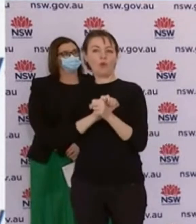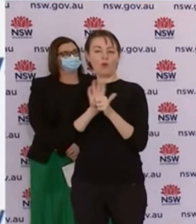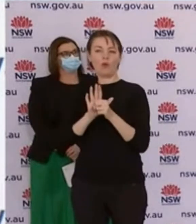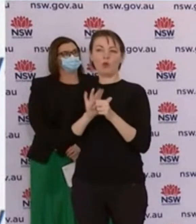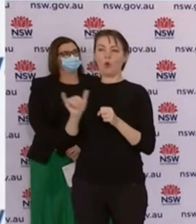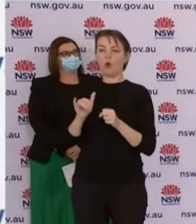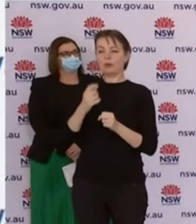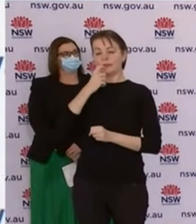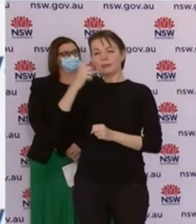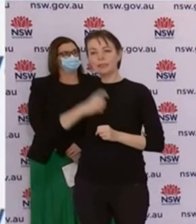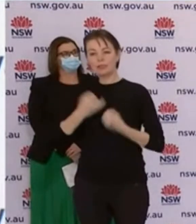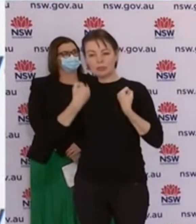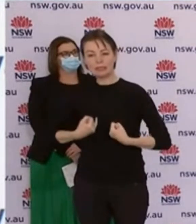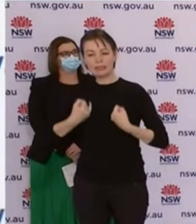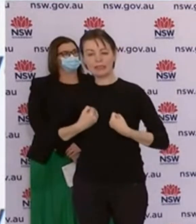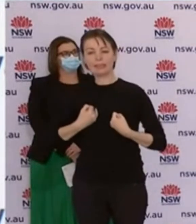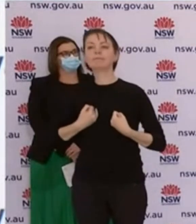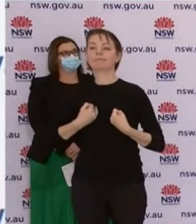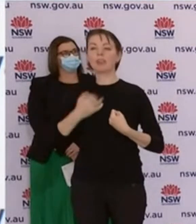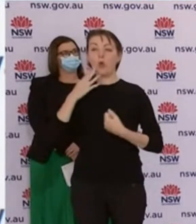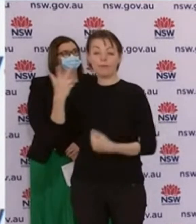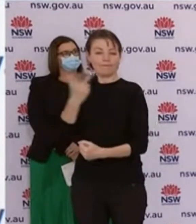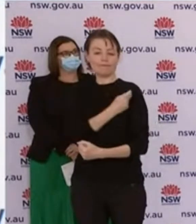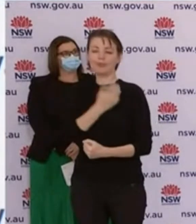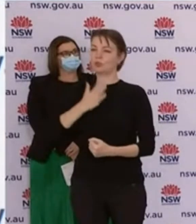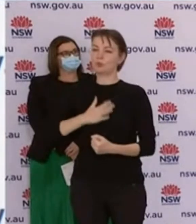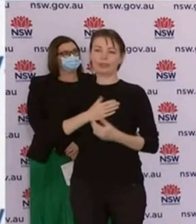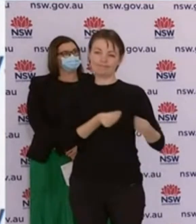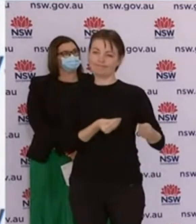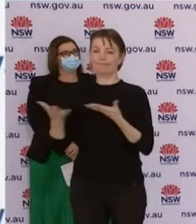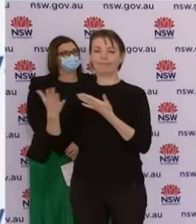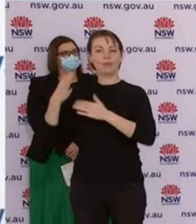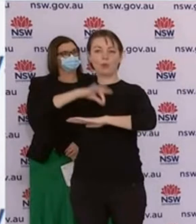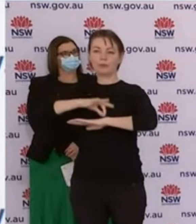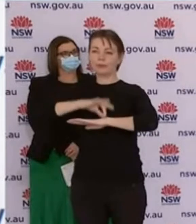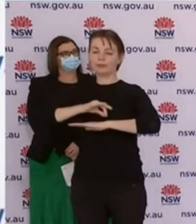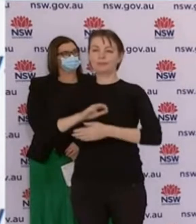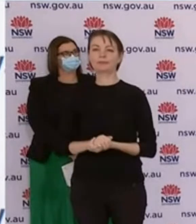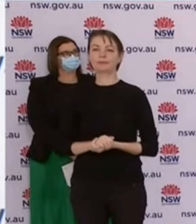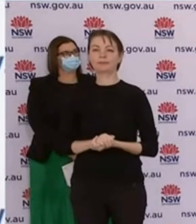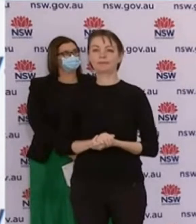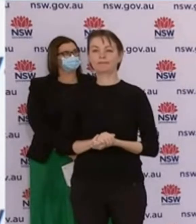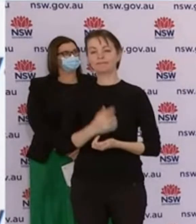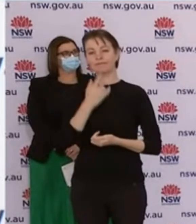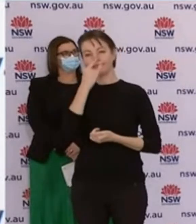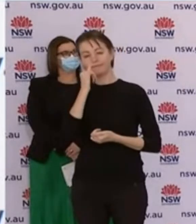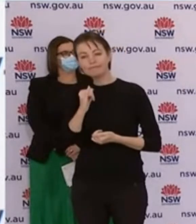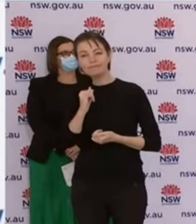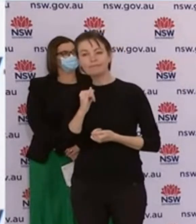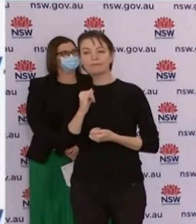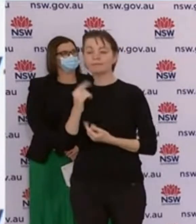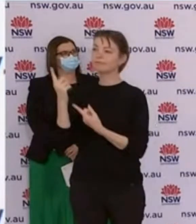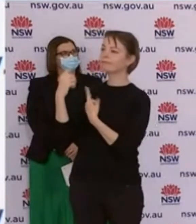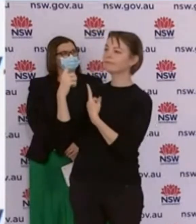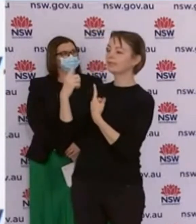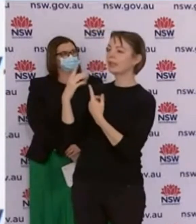severe effects of COVID, including ICU admission. Sadly, New South Wales Health has been